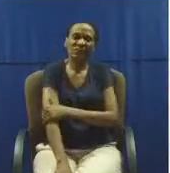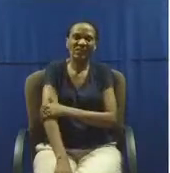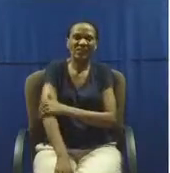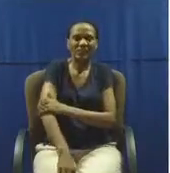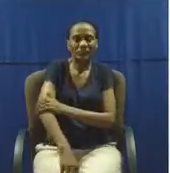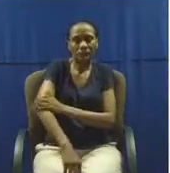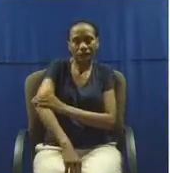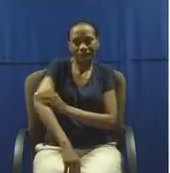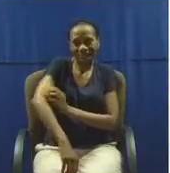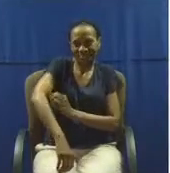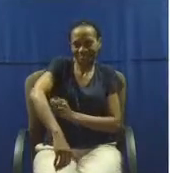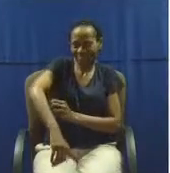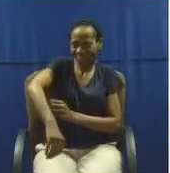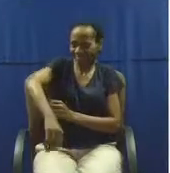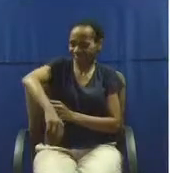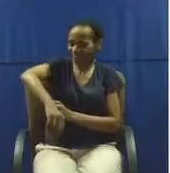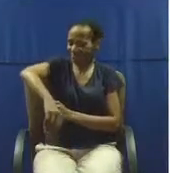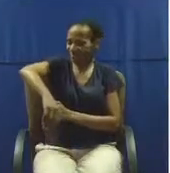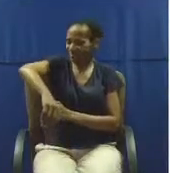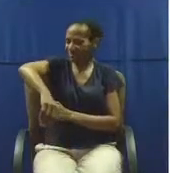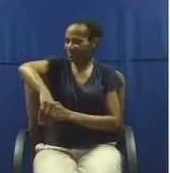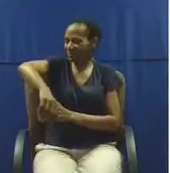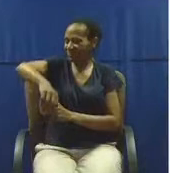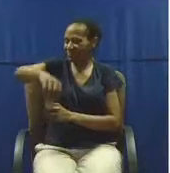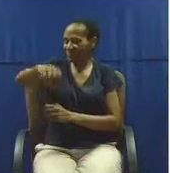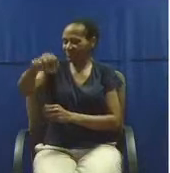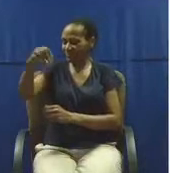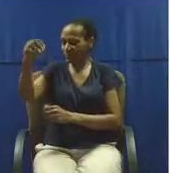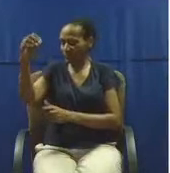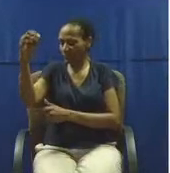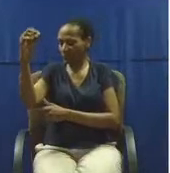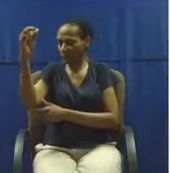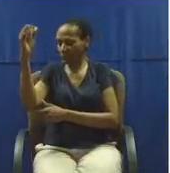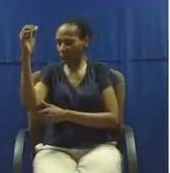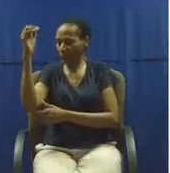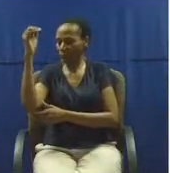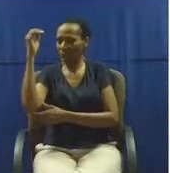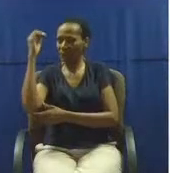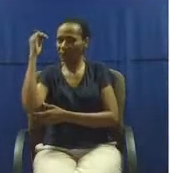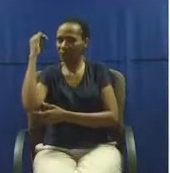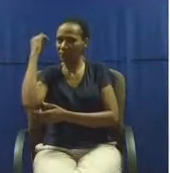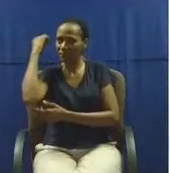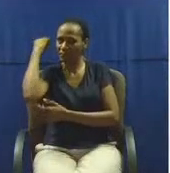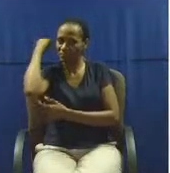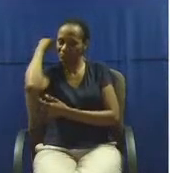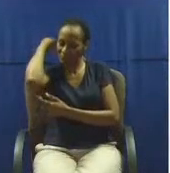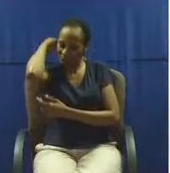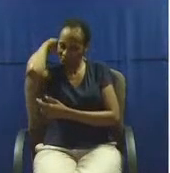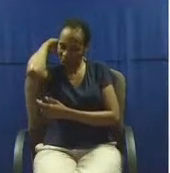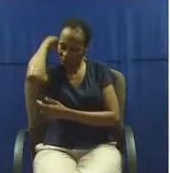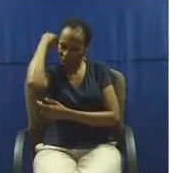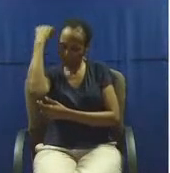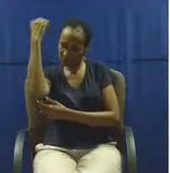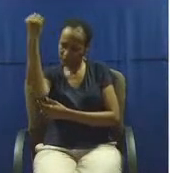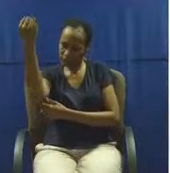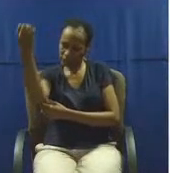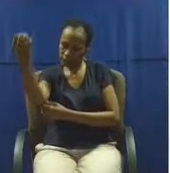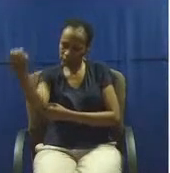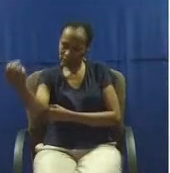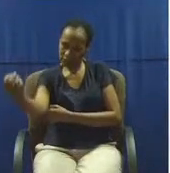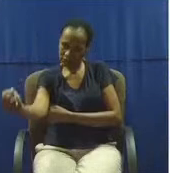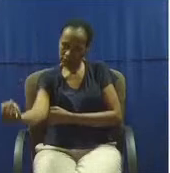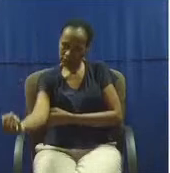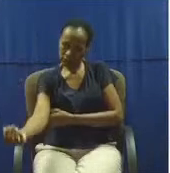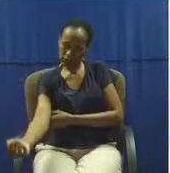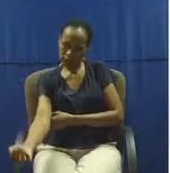has been nothing more than a pipe dream. How do we intend reversing the tide in this area and